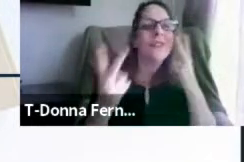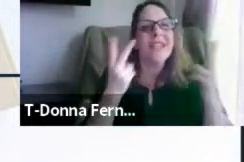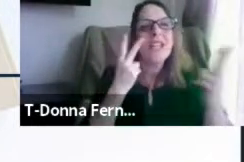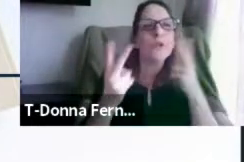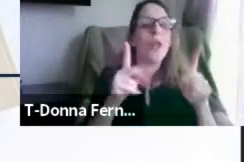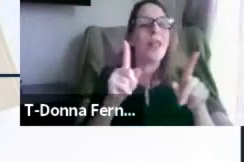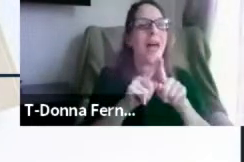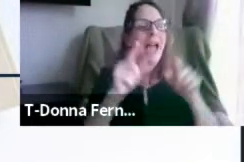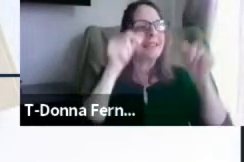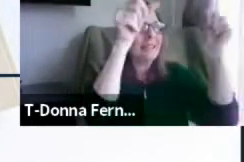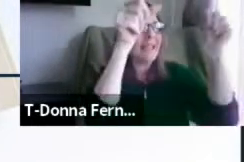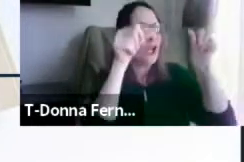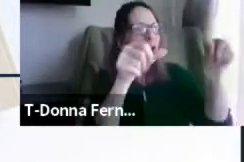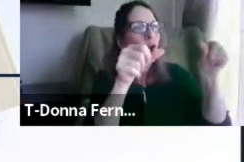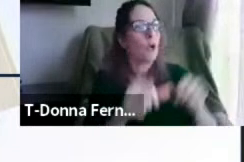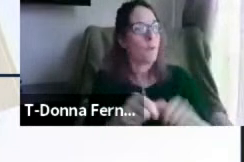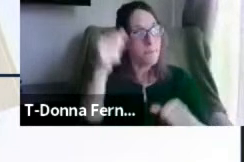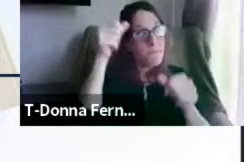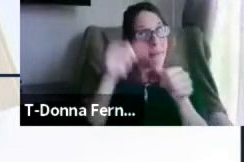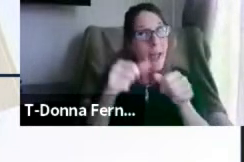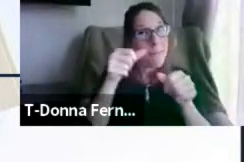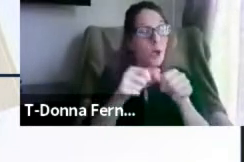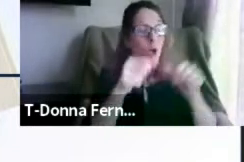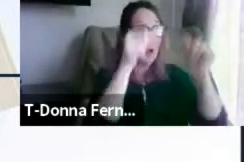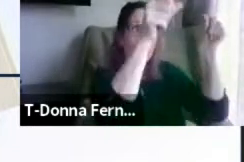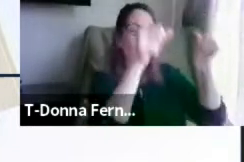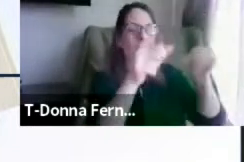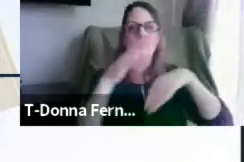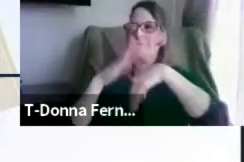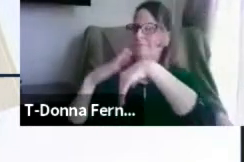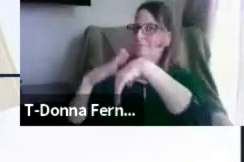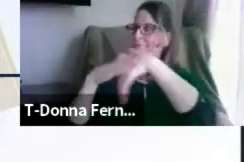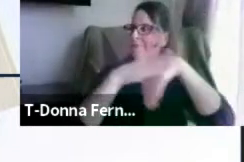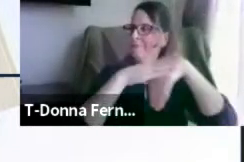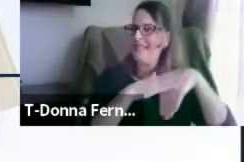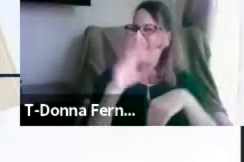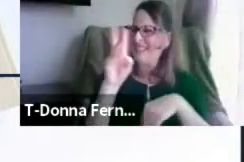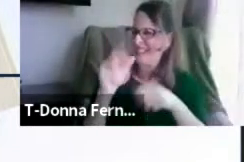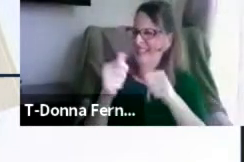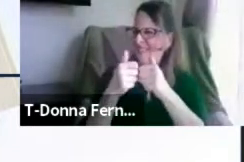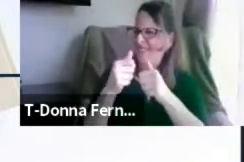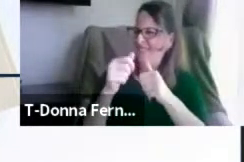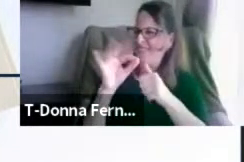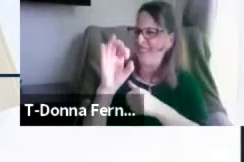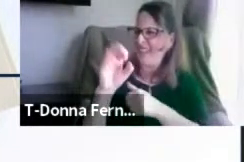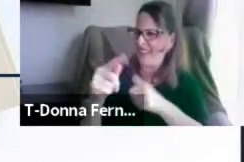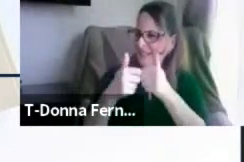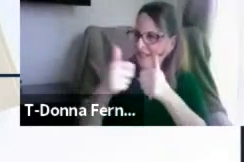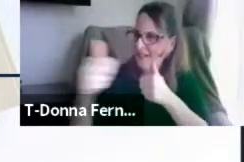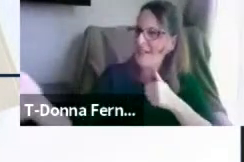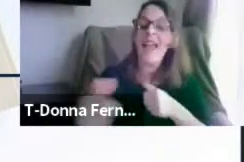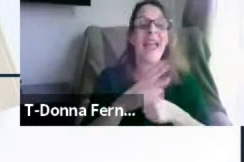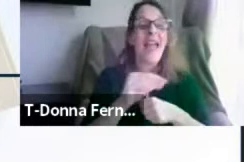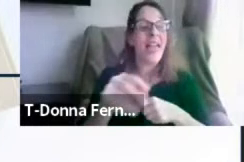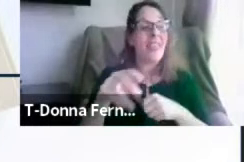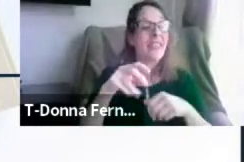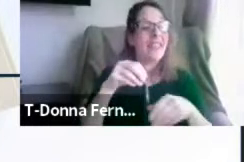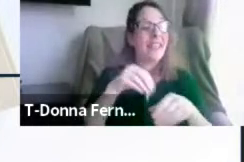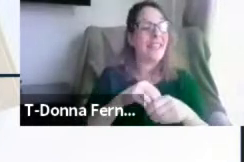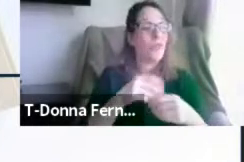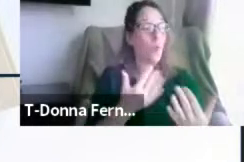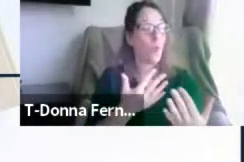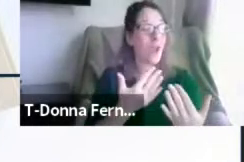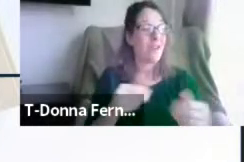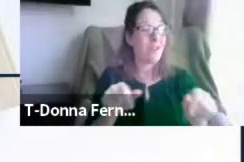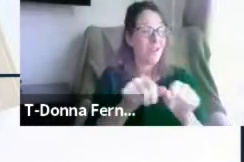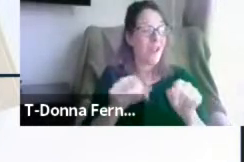stickers indicating your 6 feet distances. Adjust your chairs in the reception area so that they're safely